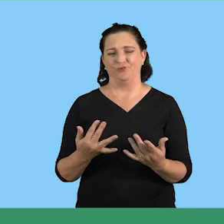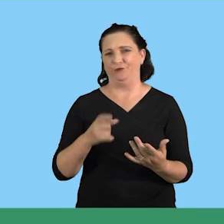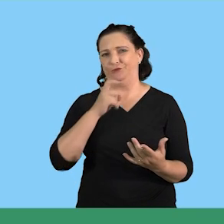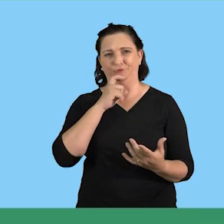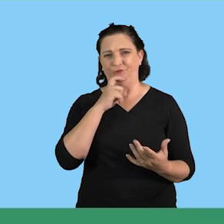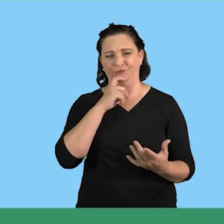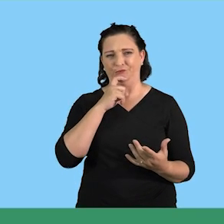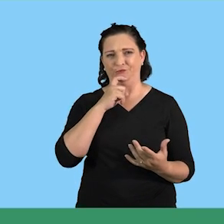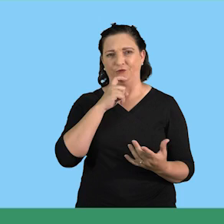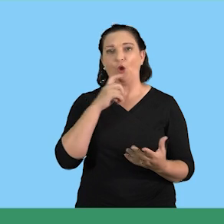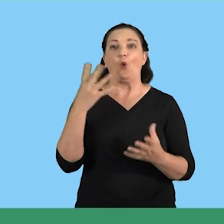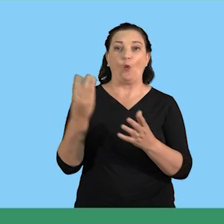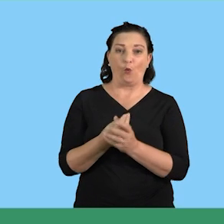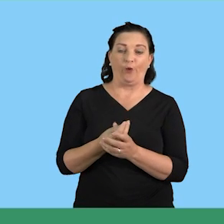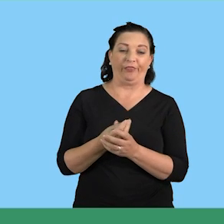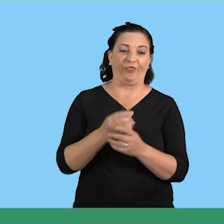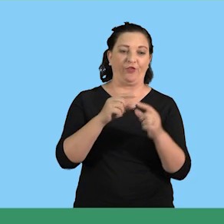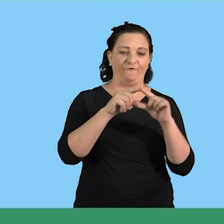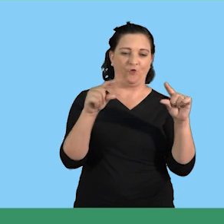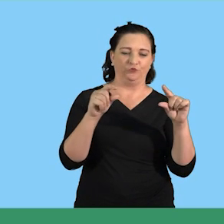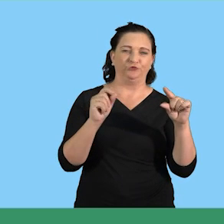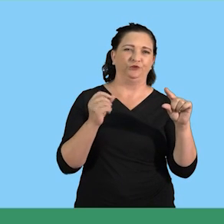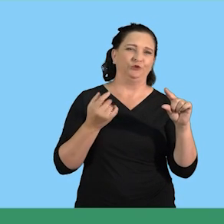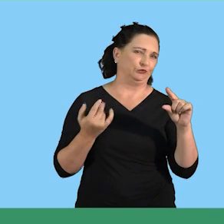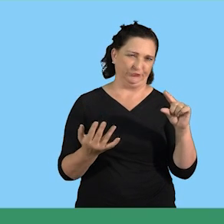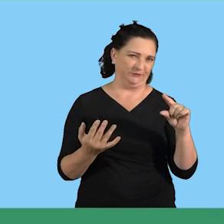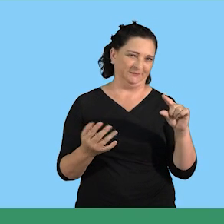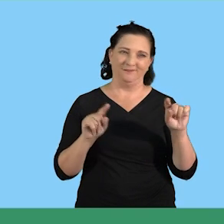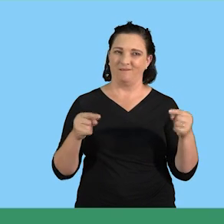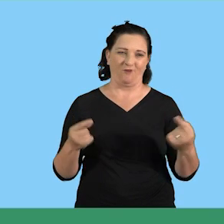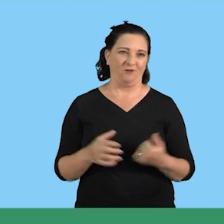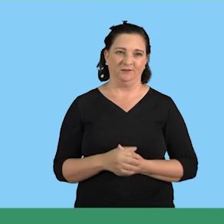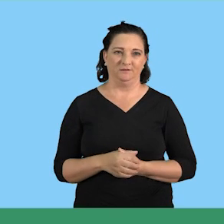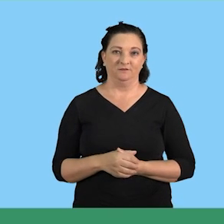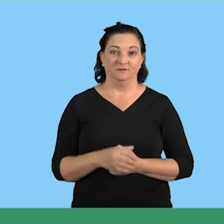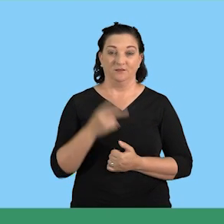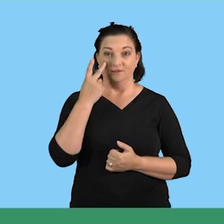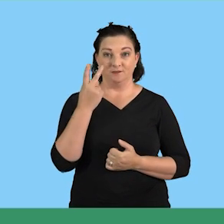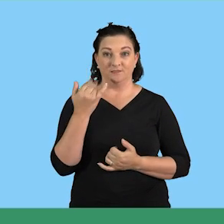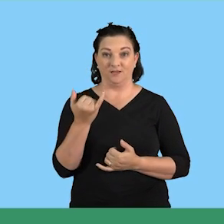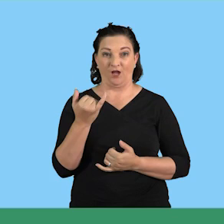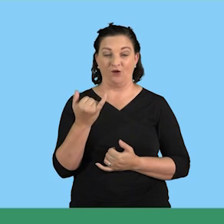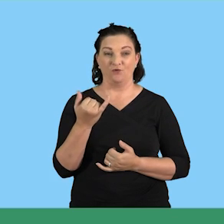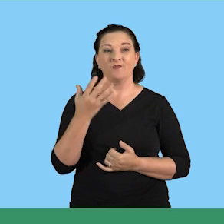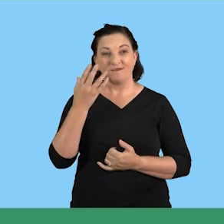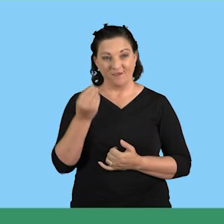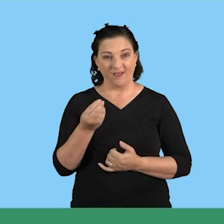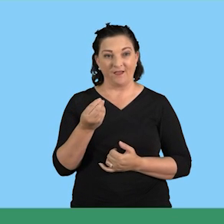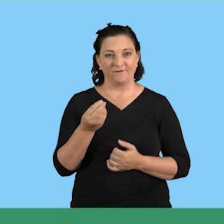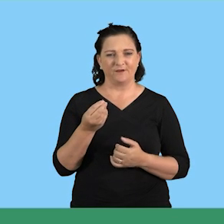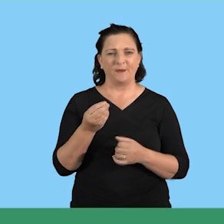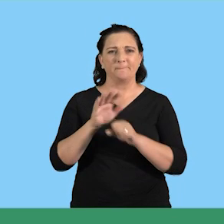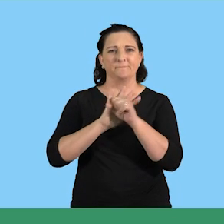background and also use a green font color. Do you understand? Right now here, you can see we are using a